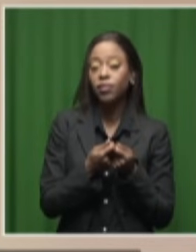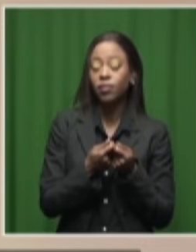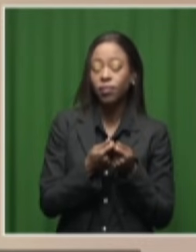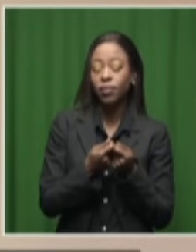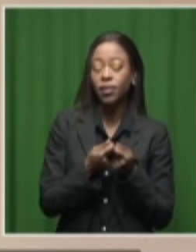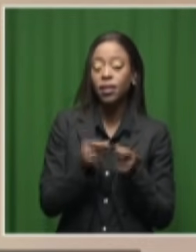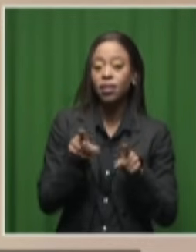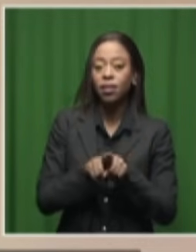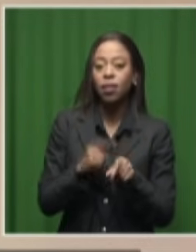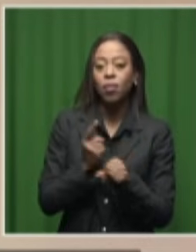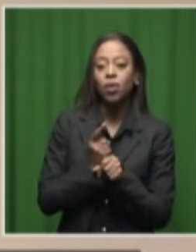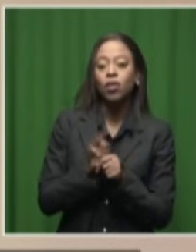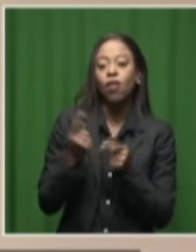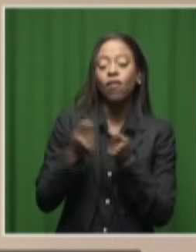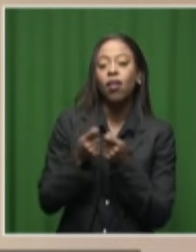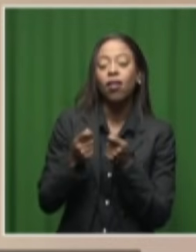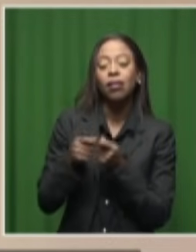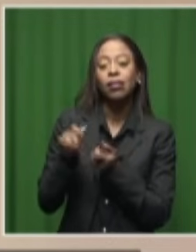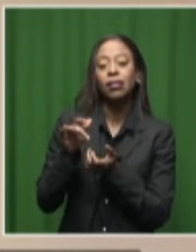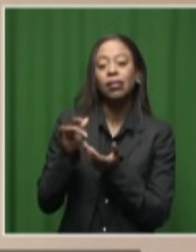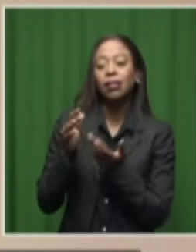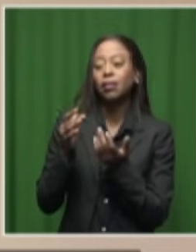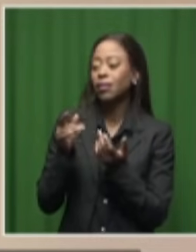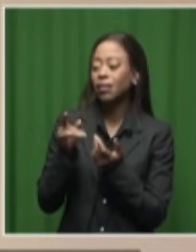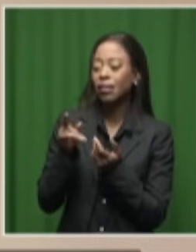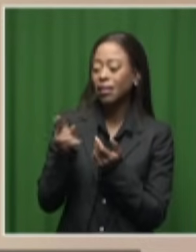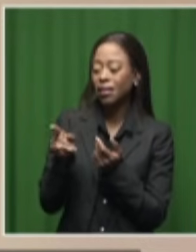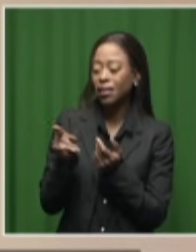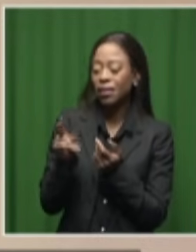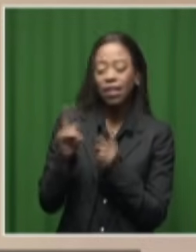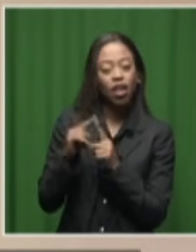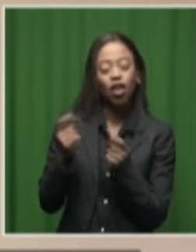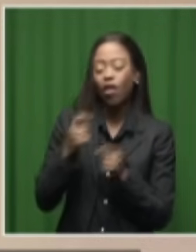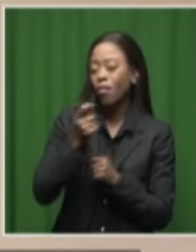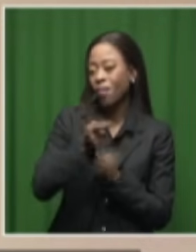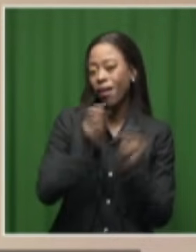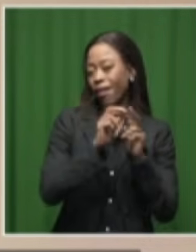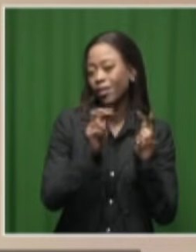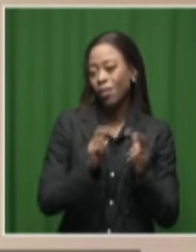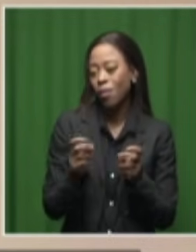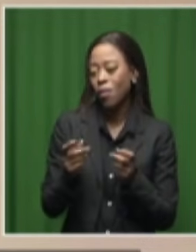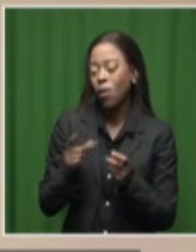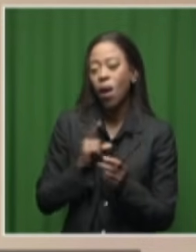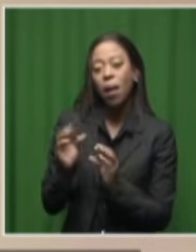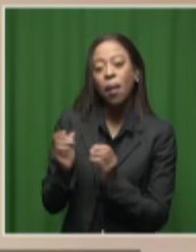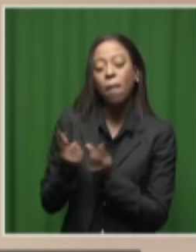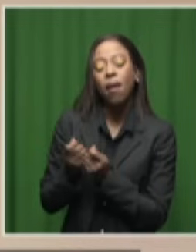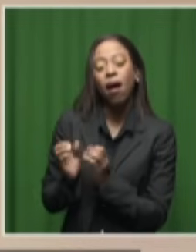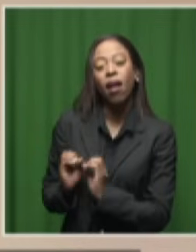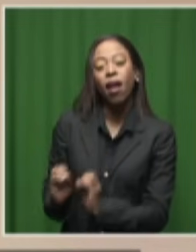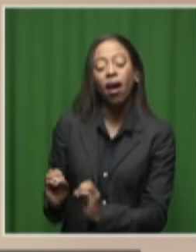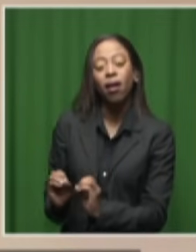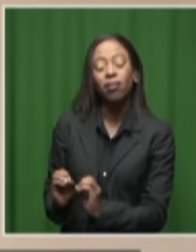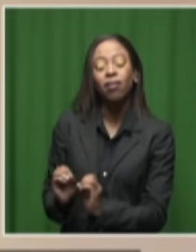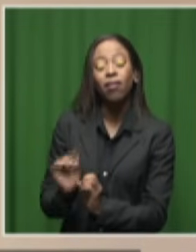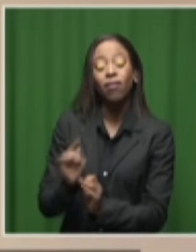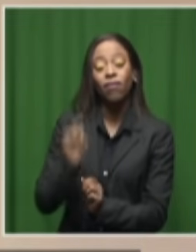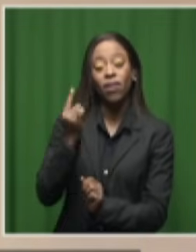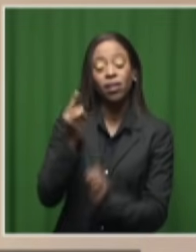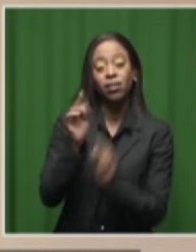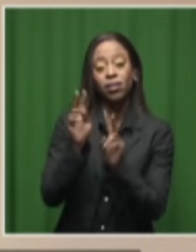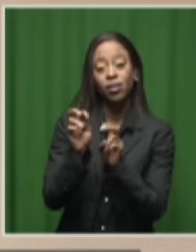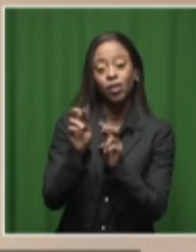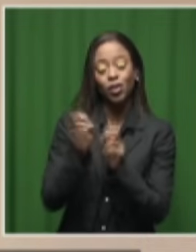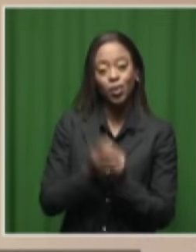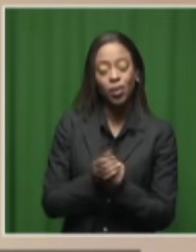position, there's not even a chance on earth that they'll ever pay Eskom. So that's the first point.